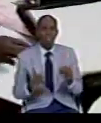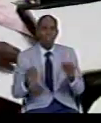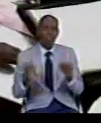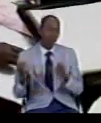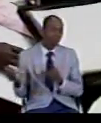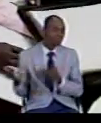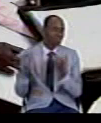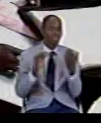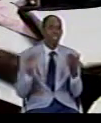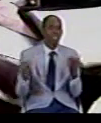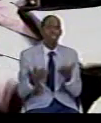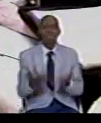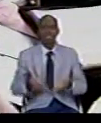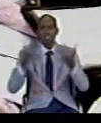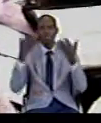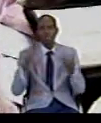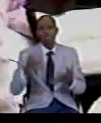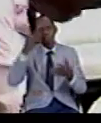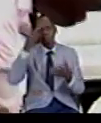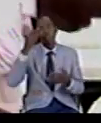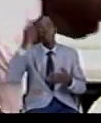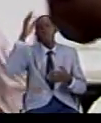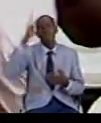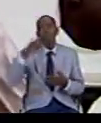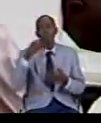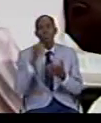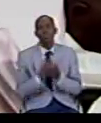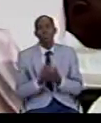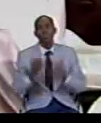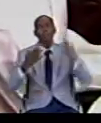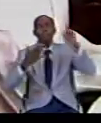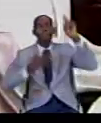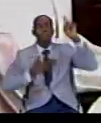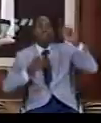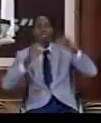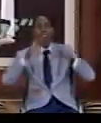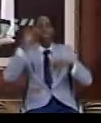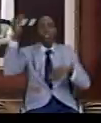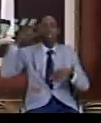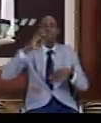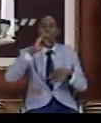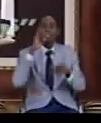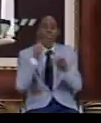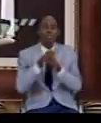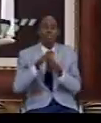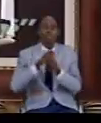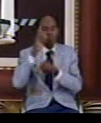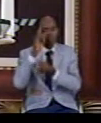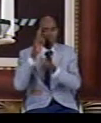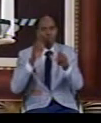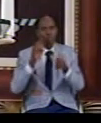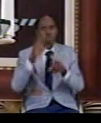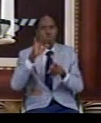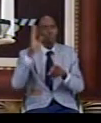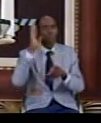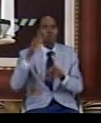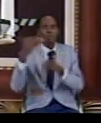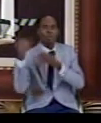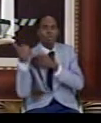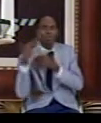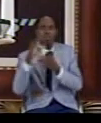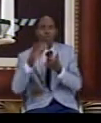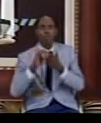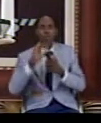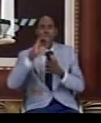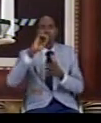load. Because God said, my grace is sufficient for you. And so you'll bear your cross in the Holy